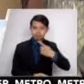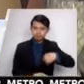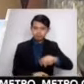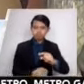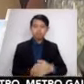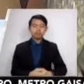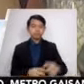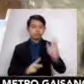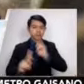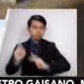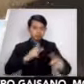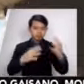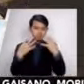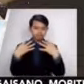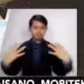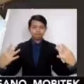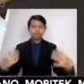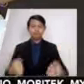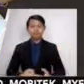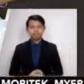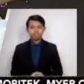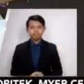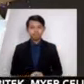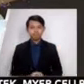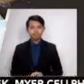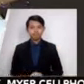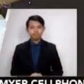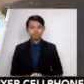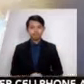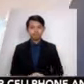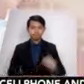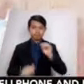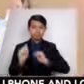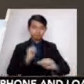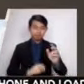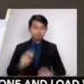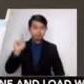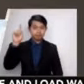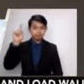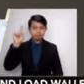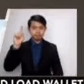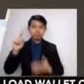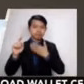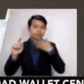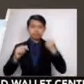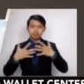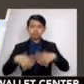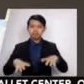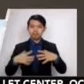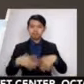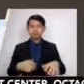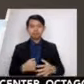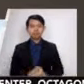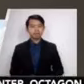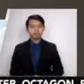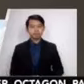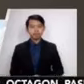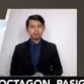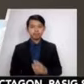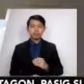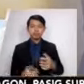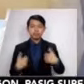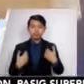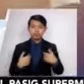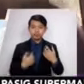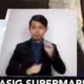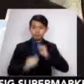Sina Kylie Padilla at David Licaco ang best dressed stars of the night. Young stars of the night, sina Sofia Pablo at Allen